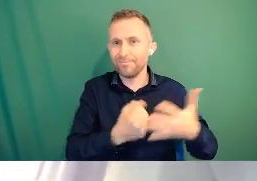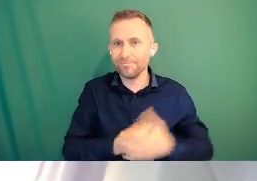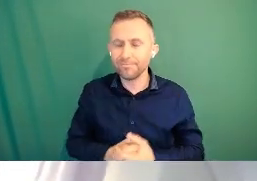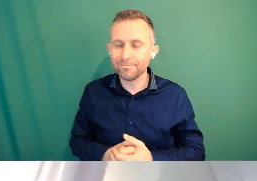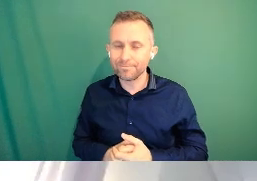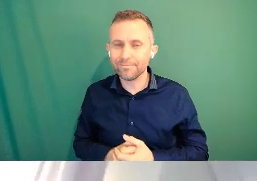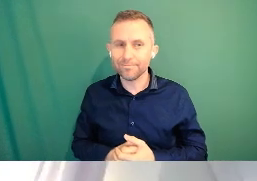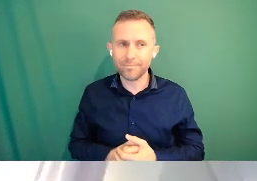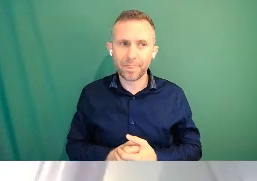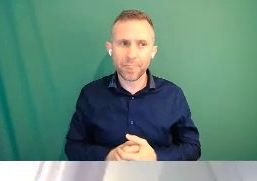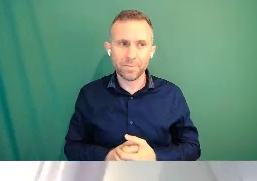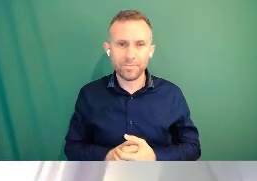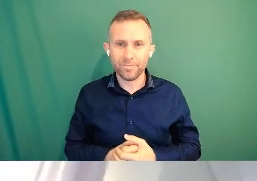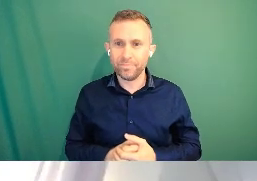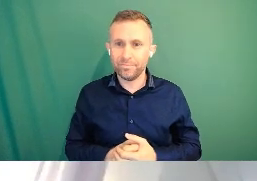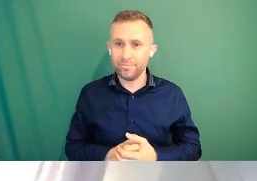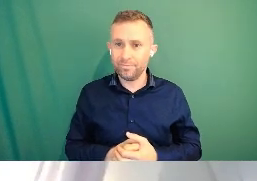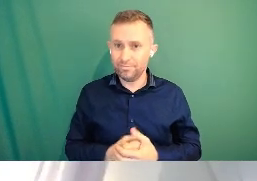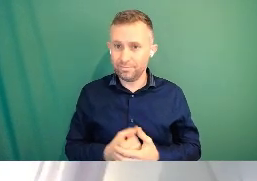got.